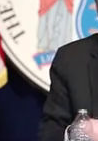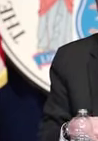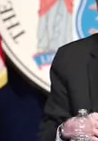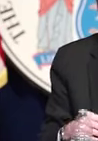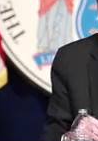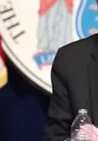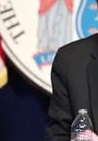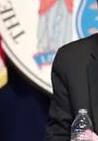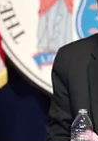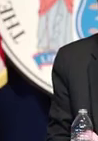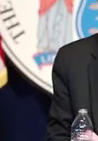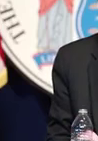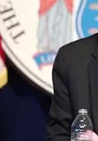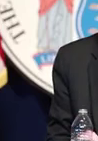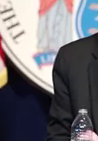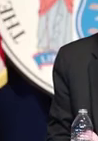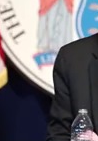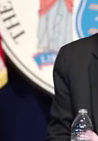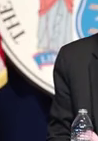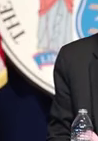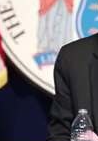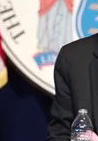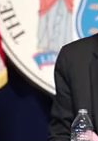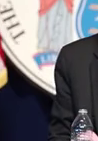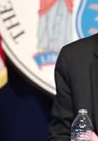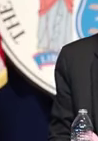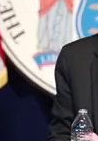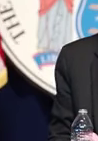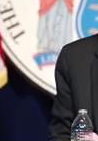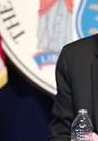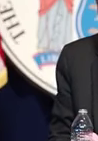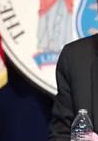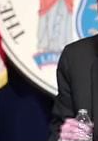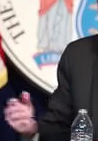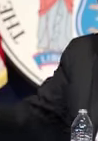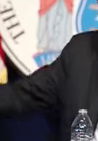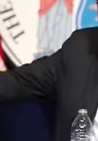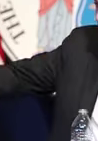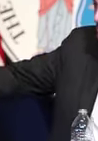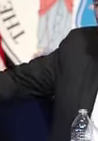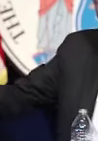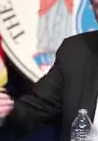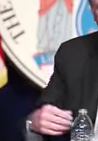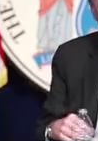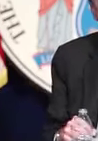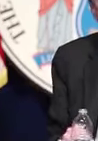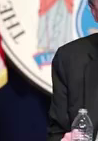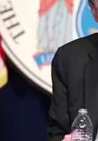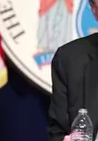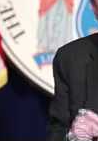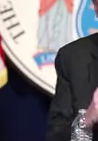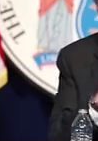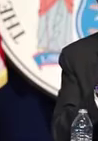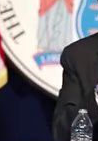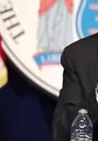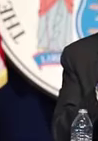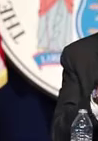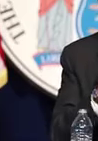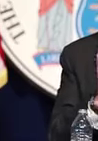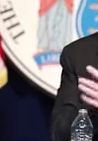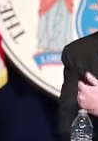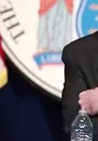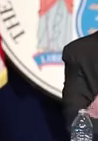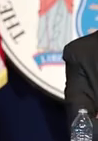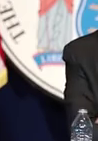of infections to be lower, which means the number of hospitalizations are lower and the amount of critical care beds required are lower, and